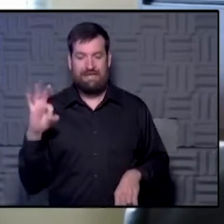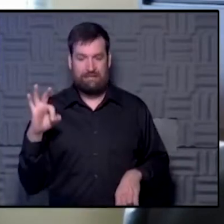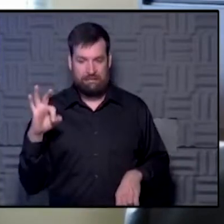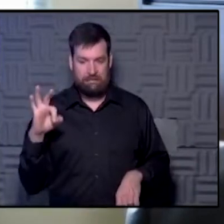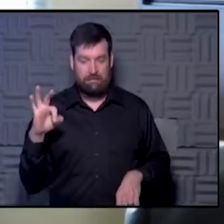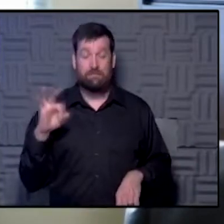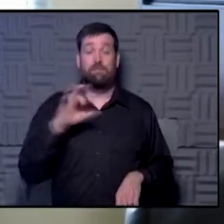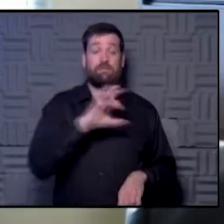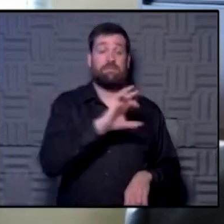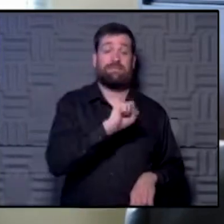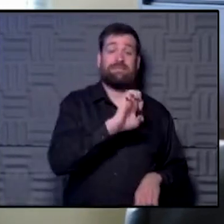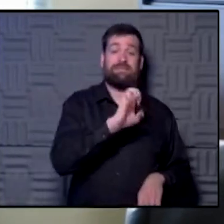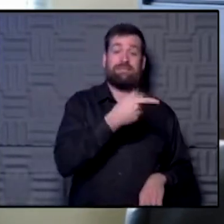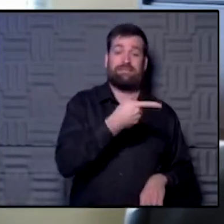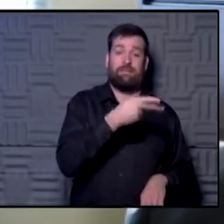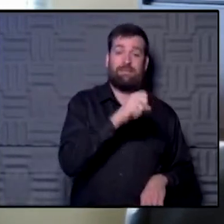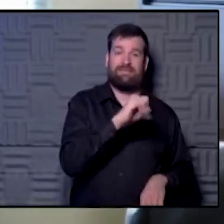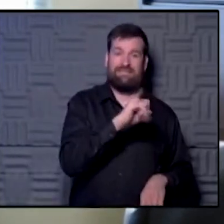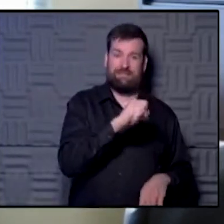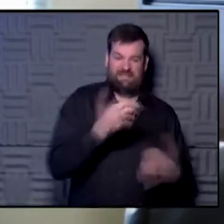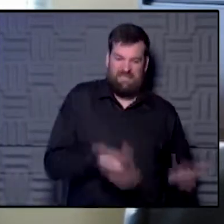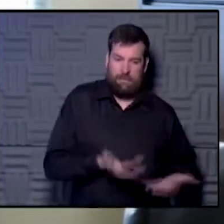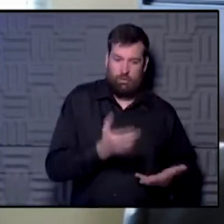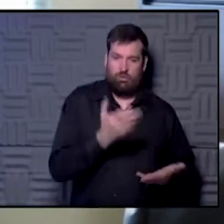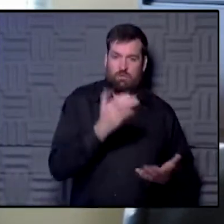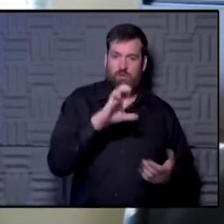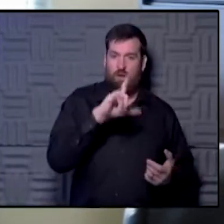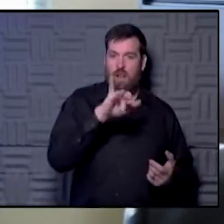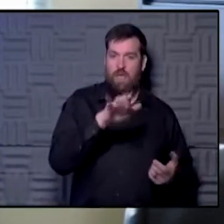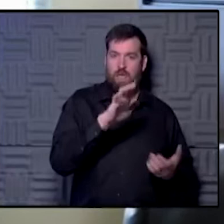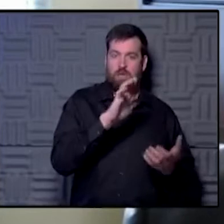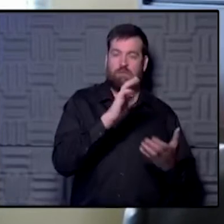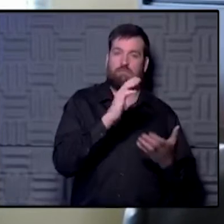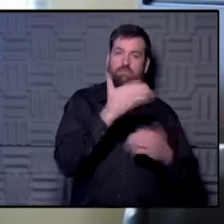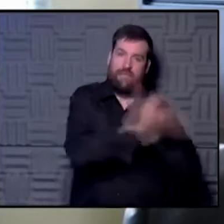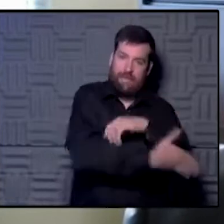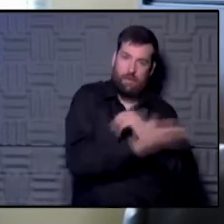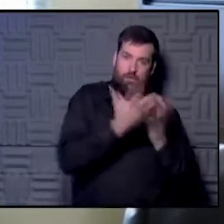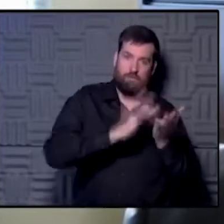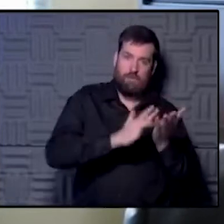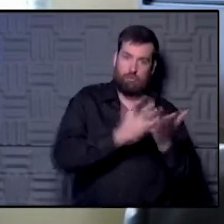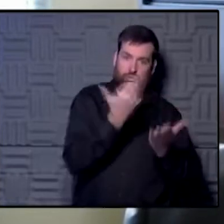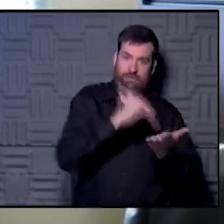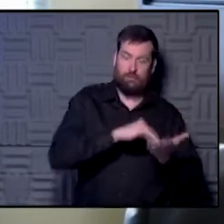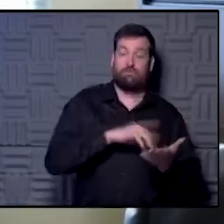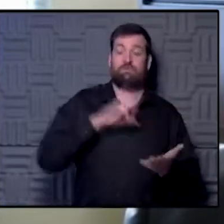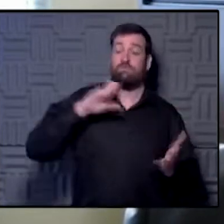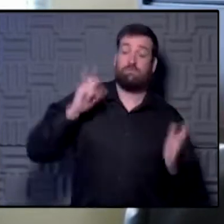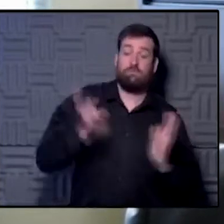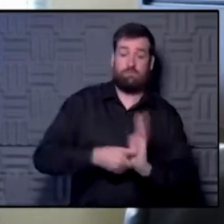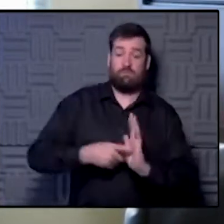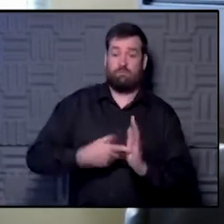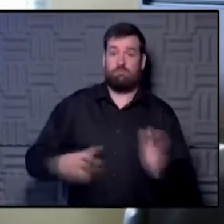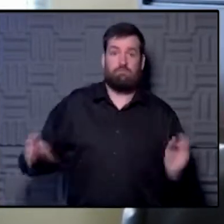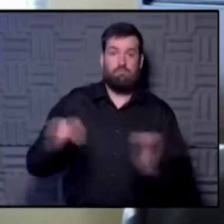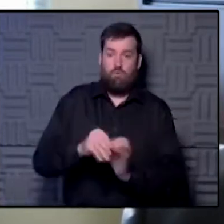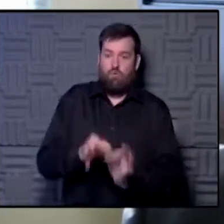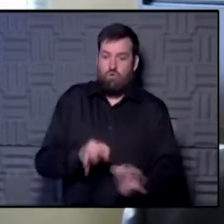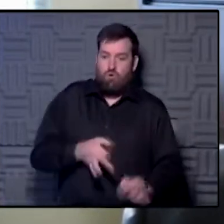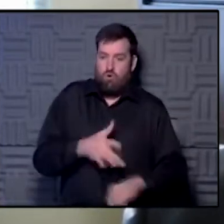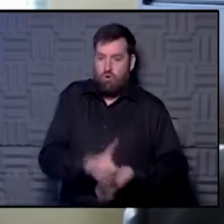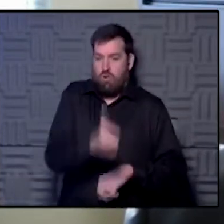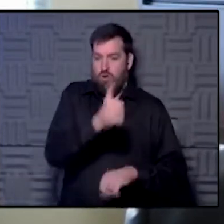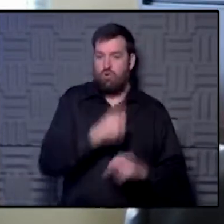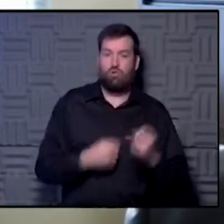the sepsis side, just at Clay County Medical Center, just being able to detect sepsis a little sooner. In 2017, we were